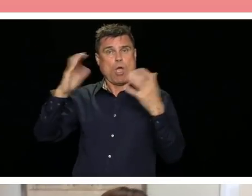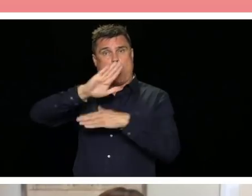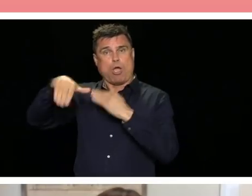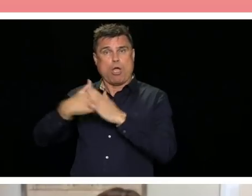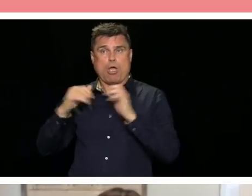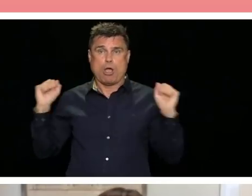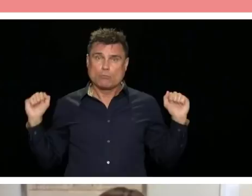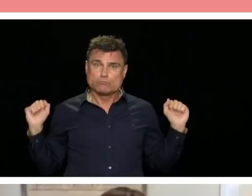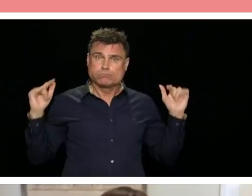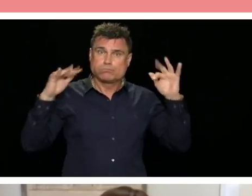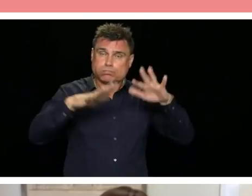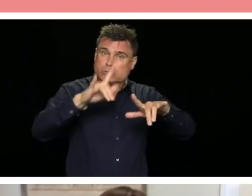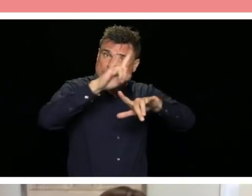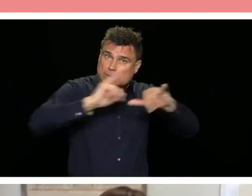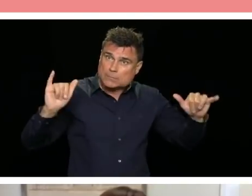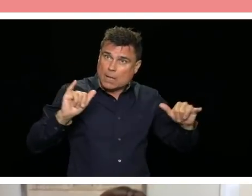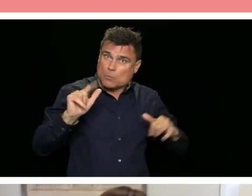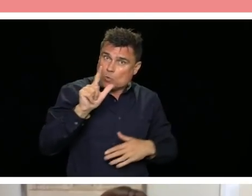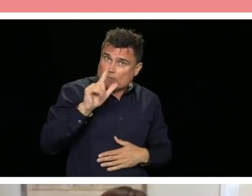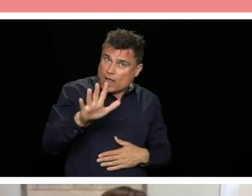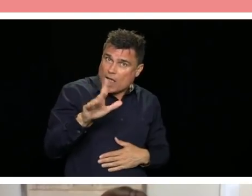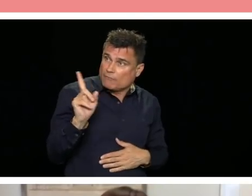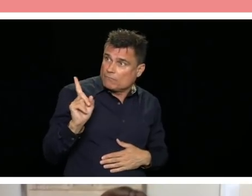that comes back? Mm-hmm.